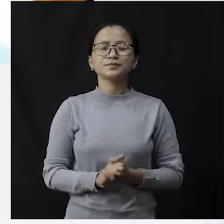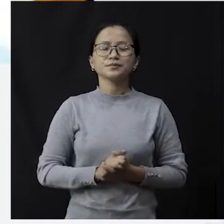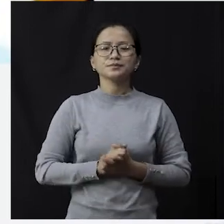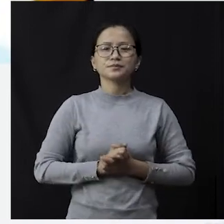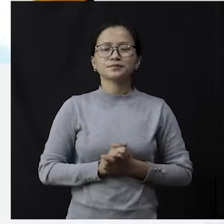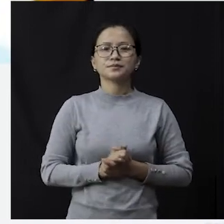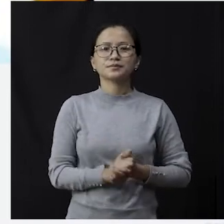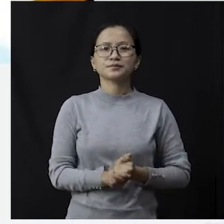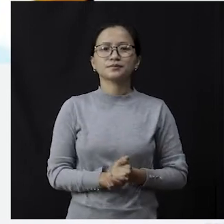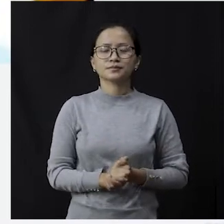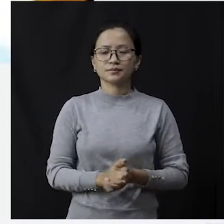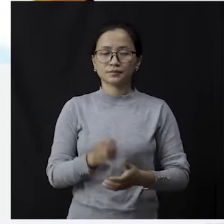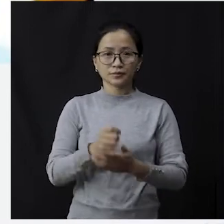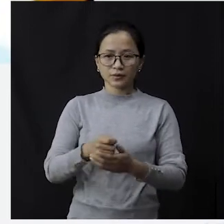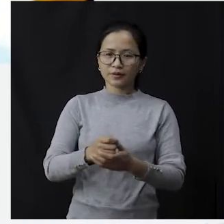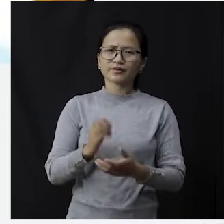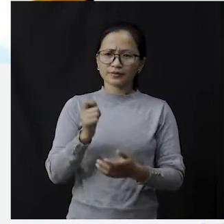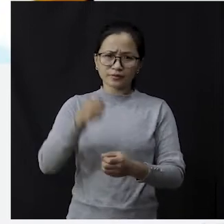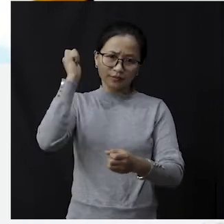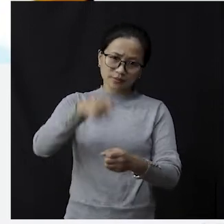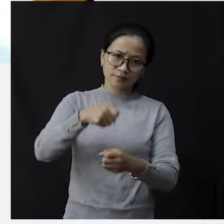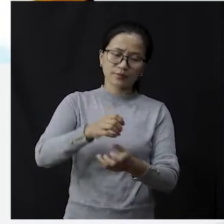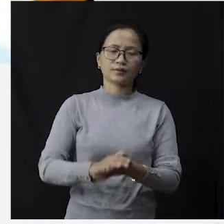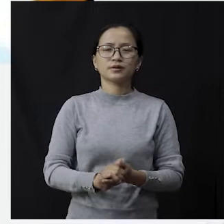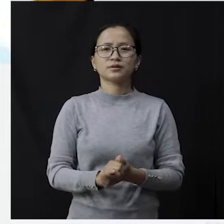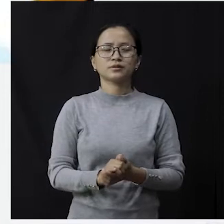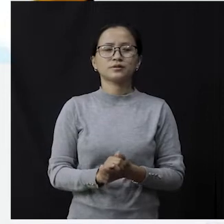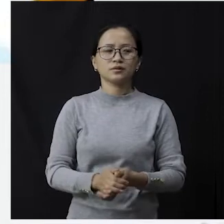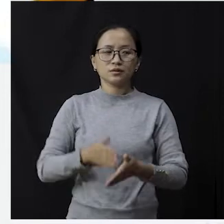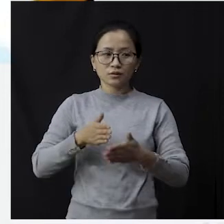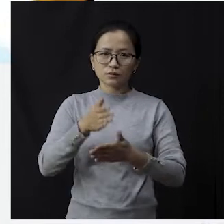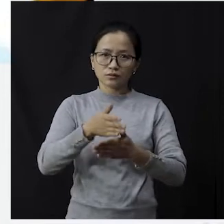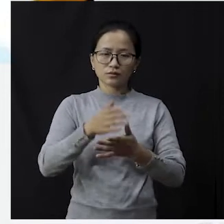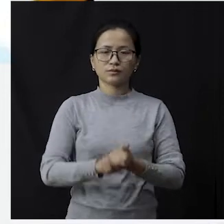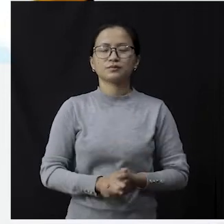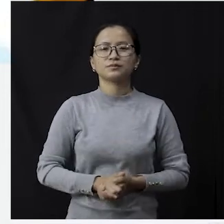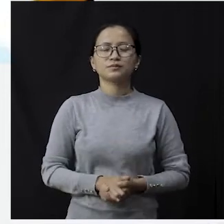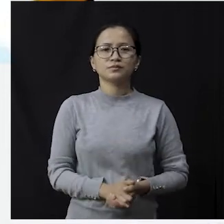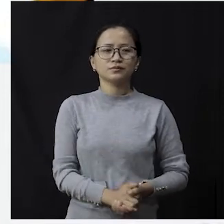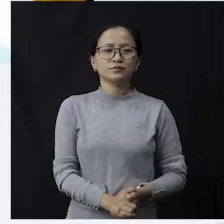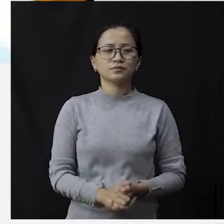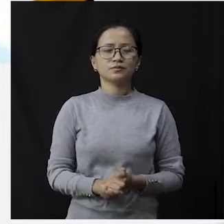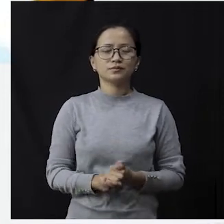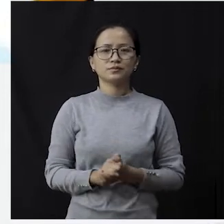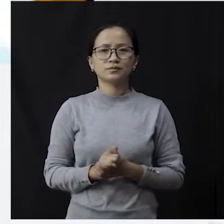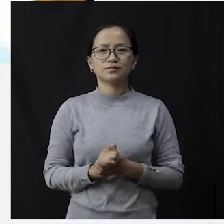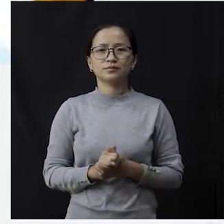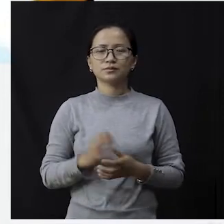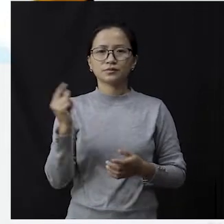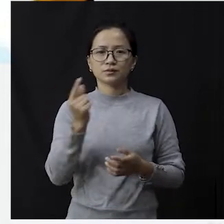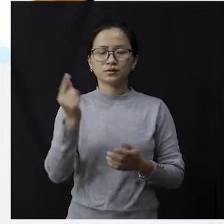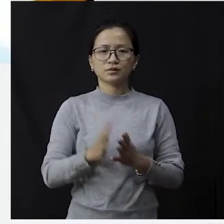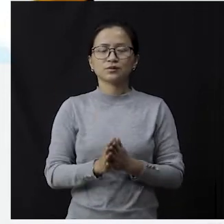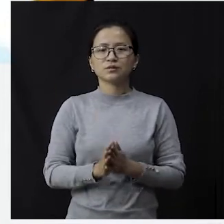is hammer and saw. I'm sorry, it's saw. So a carpenter